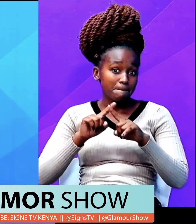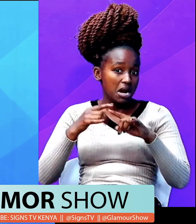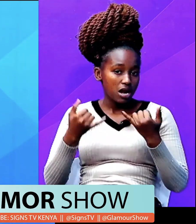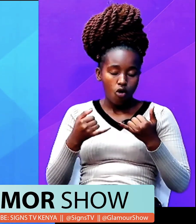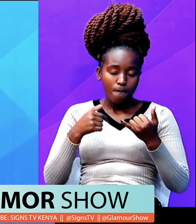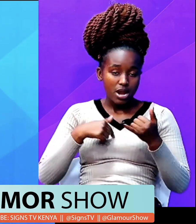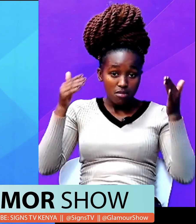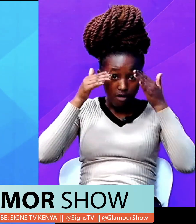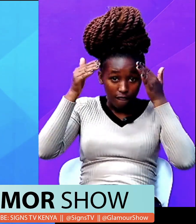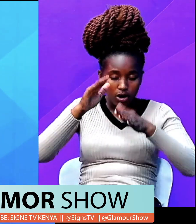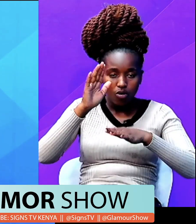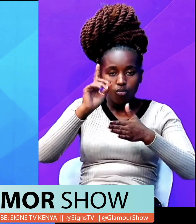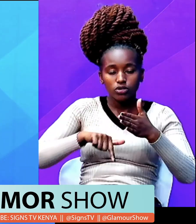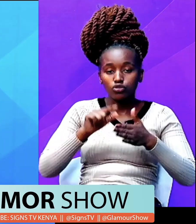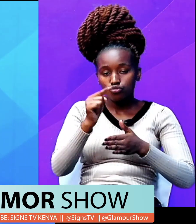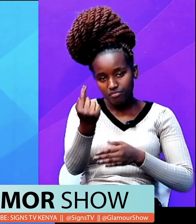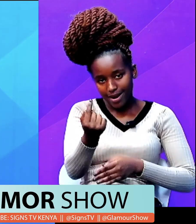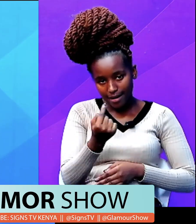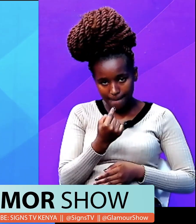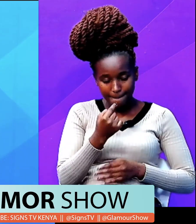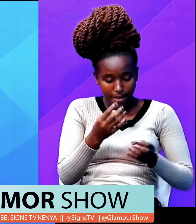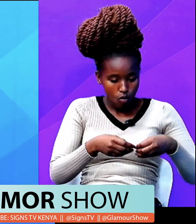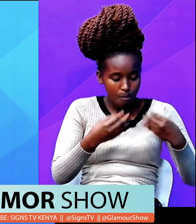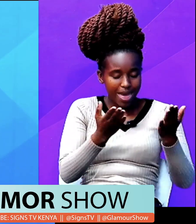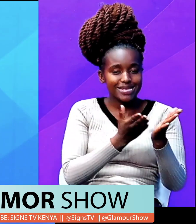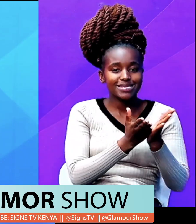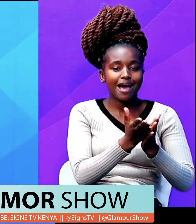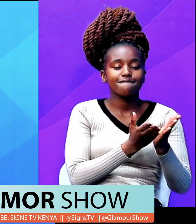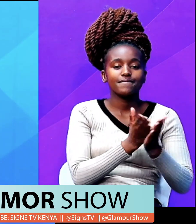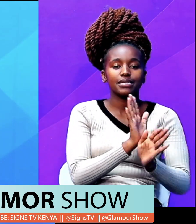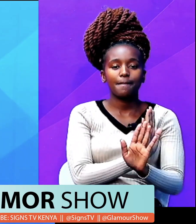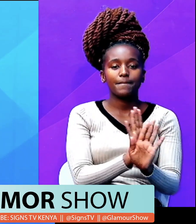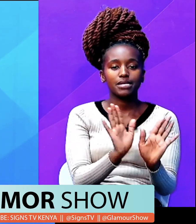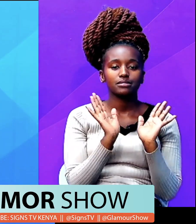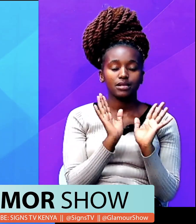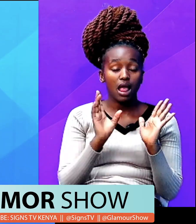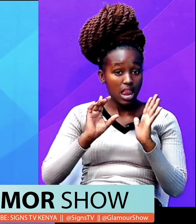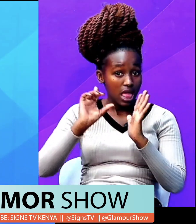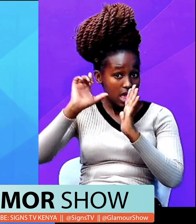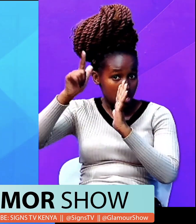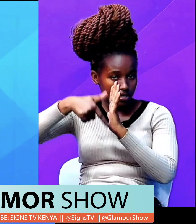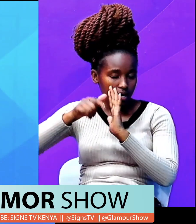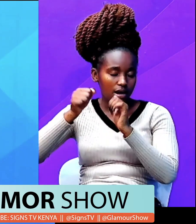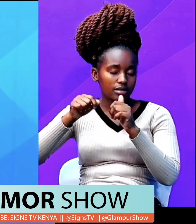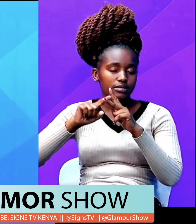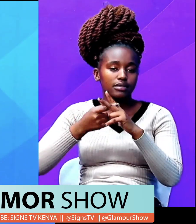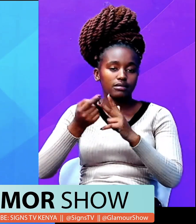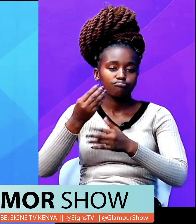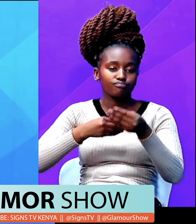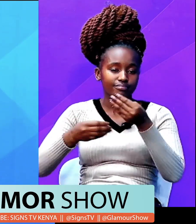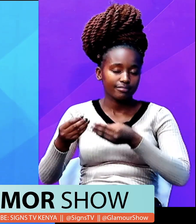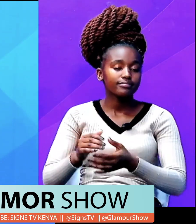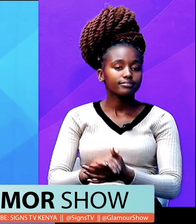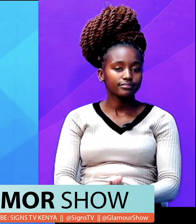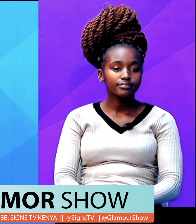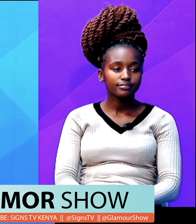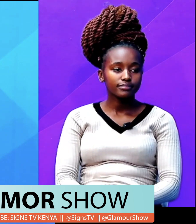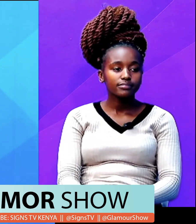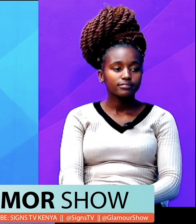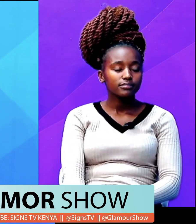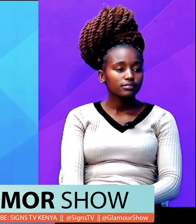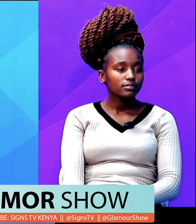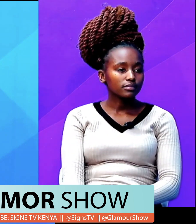I just want to stick to providing services to my clients first. Yeah.